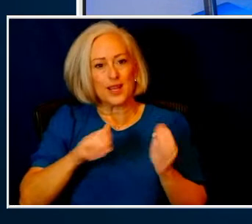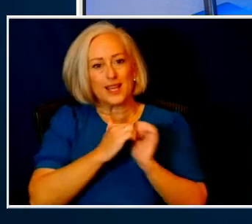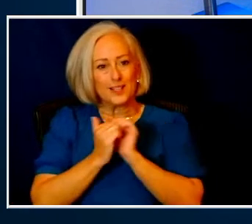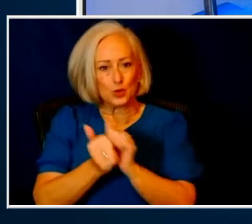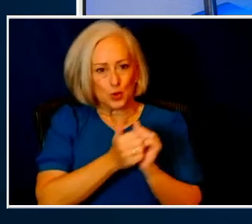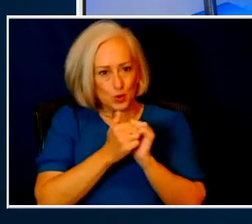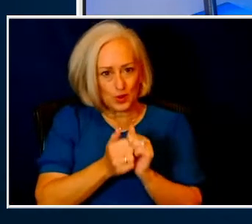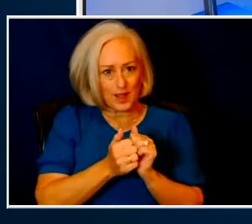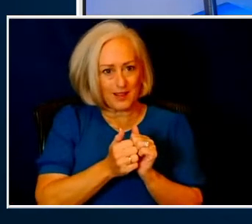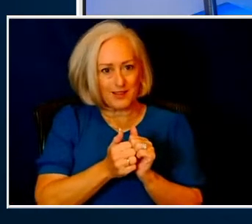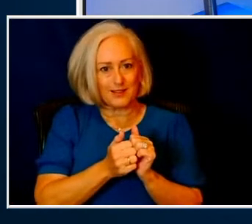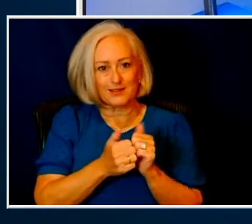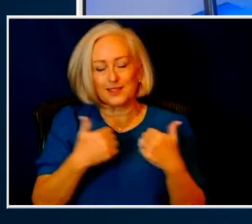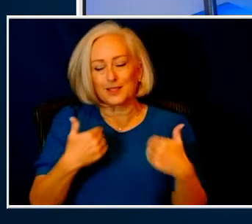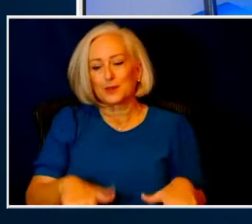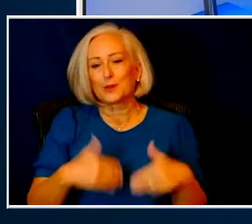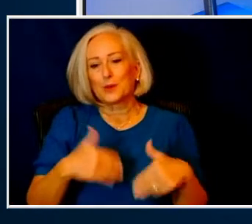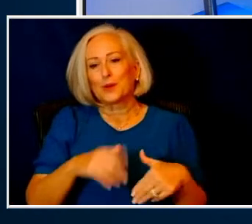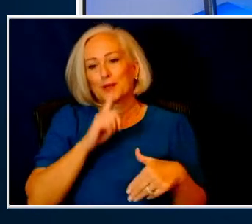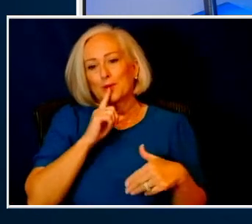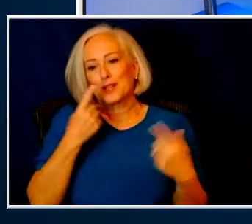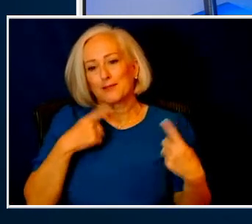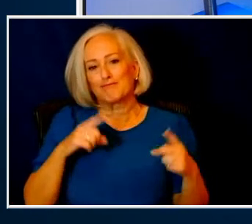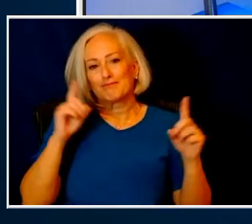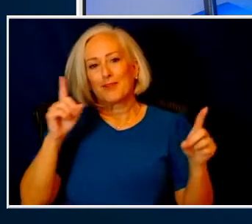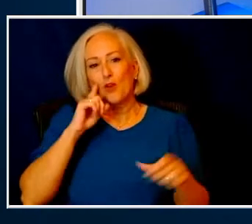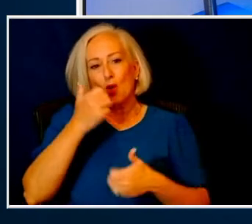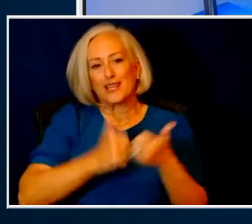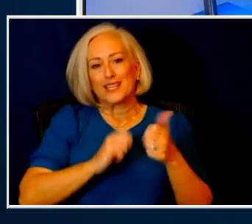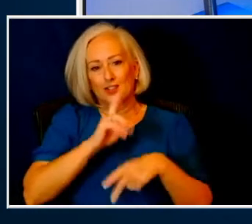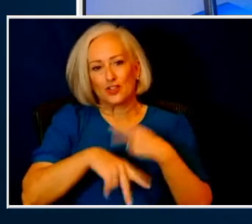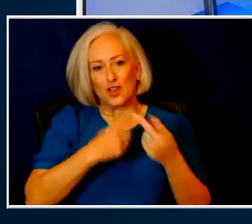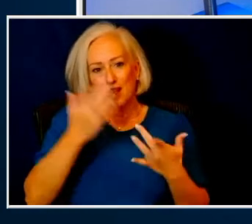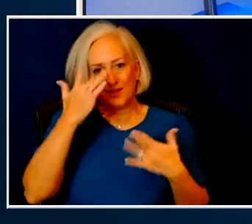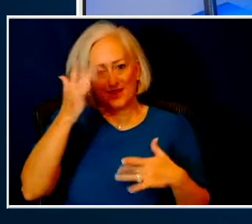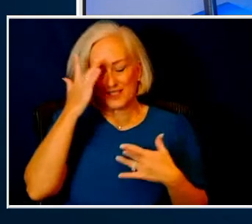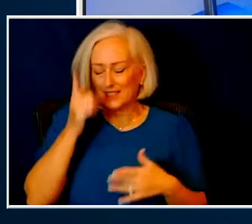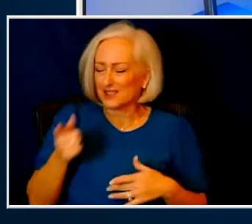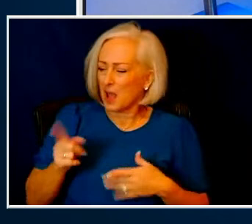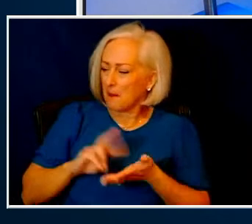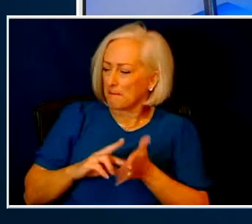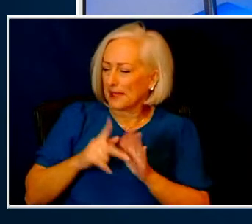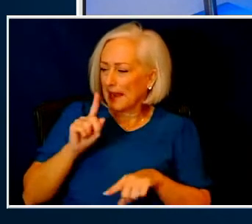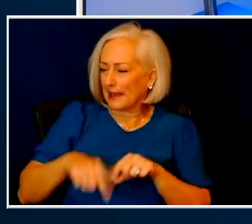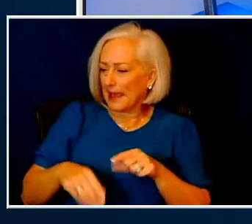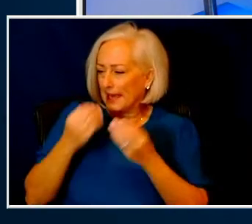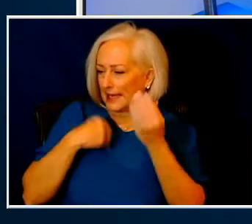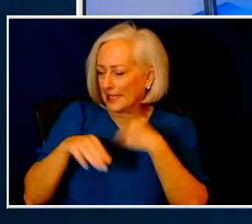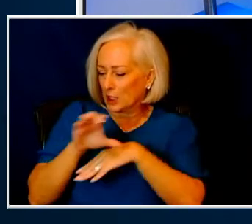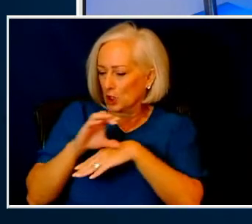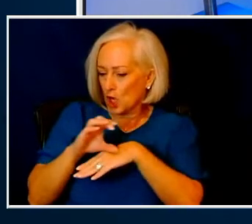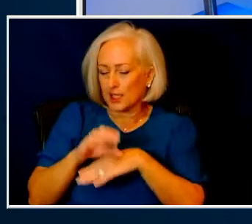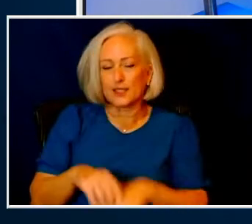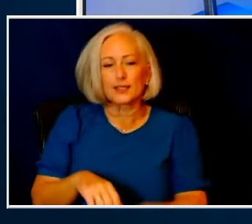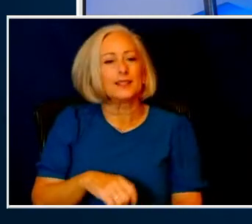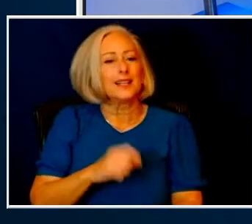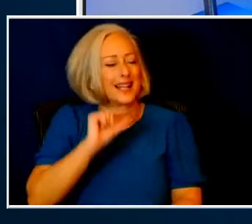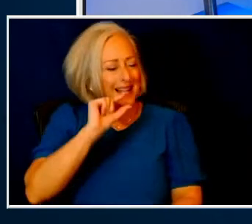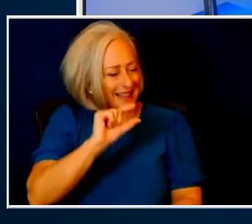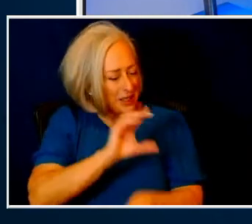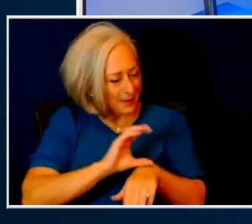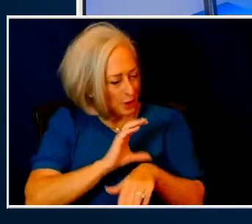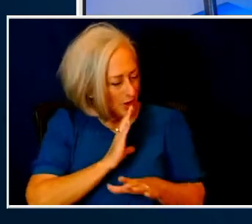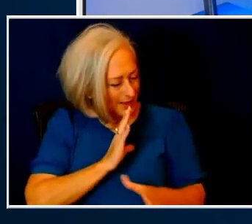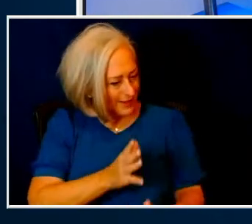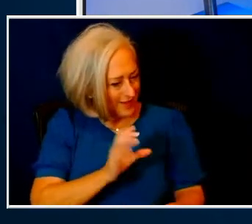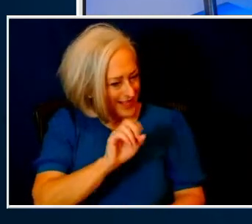every different disease. Does this mean I can't eat chocolate? No. In moderation, Yeah, Steve. Okay, fine. And